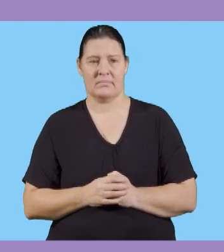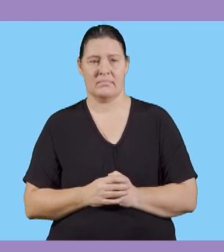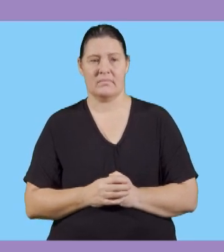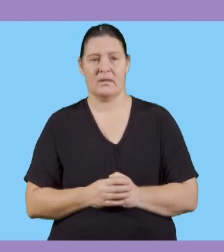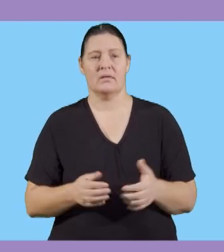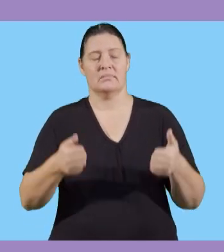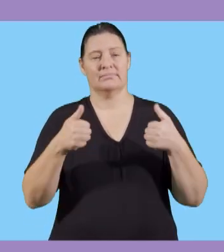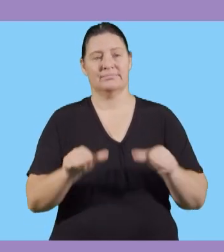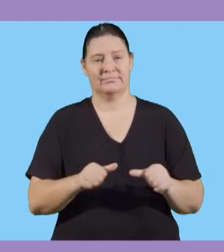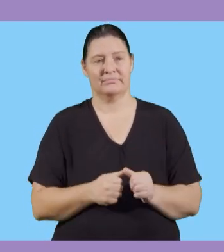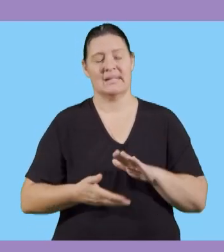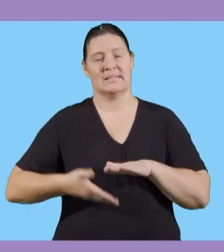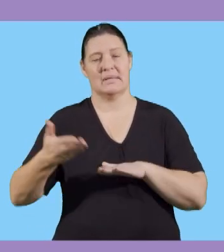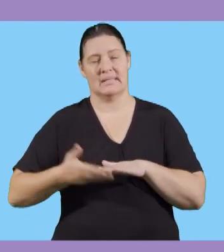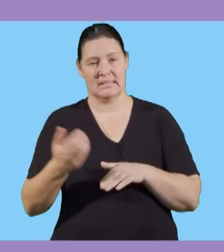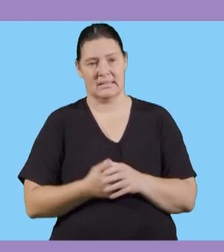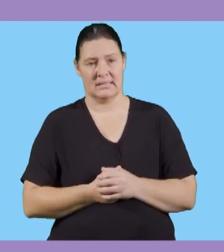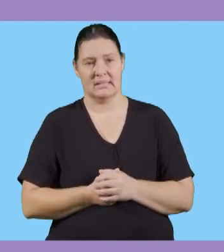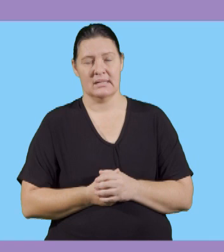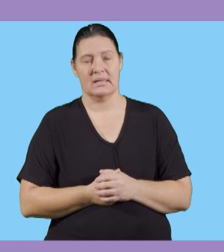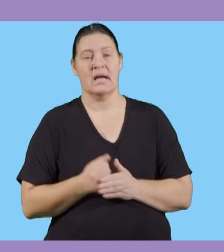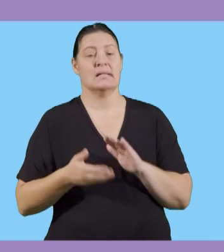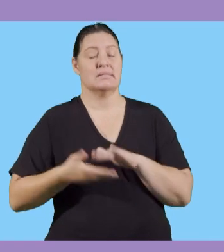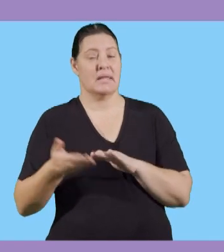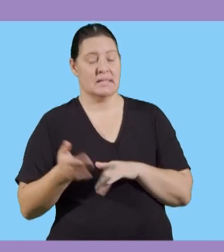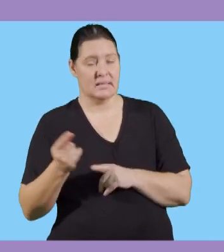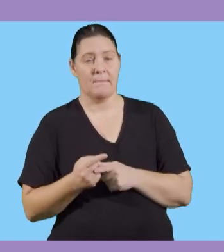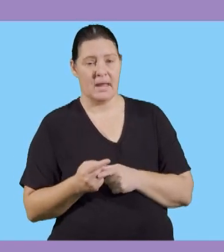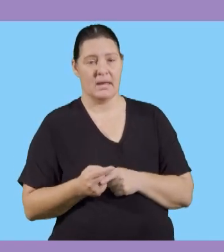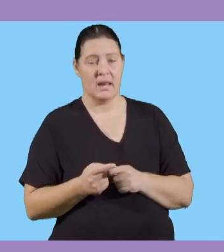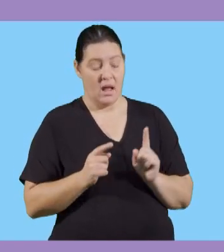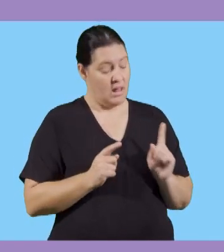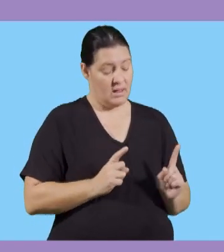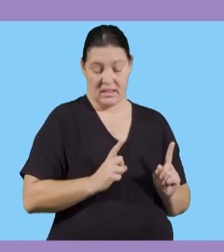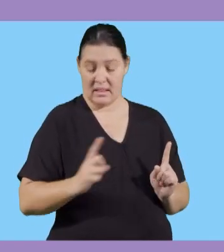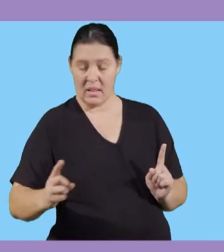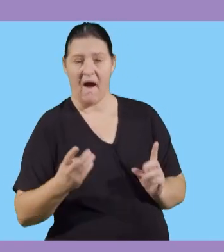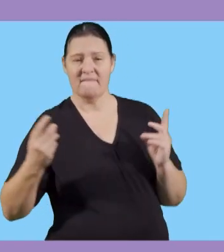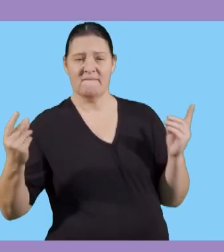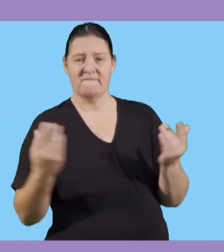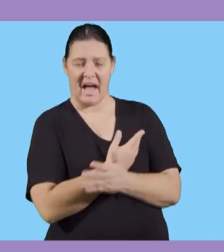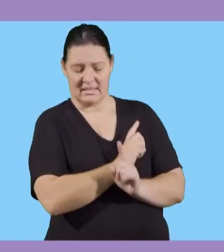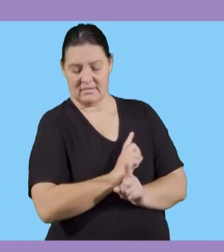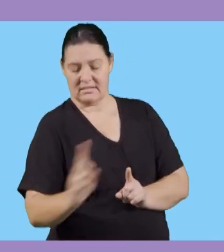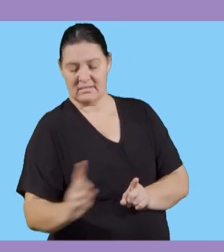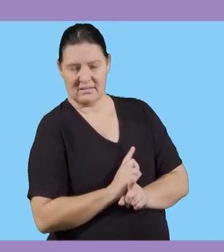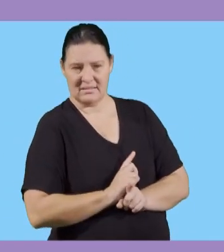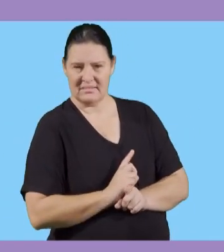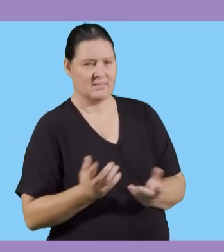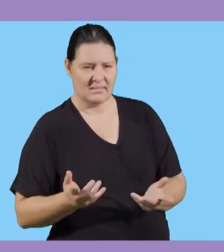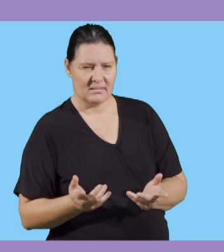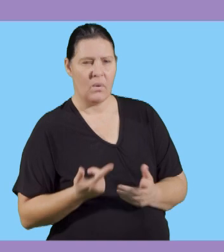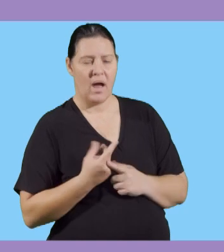Let's move on to speed. And then the speed is the distance moved over a certain amount of time. For example, we